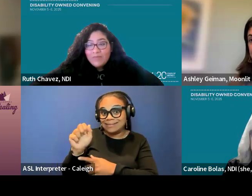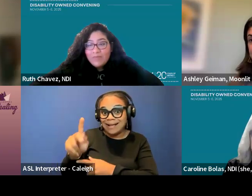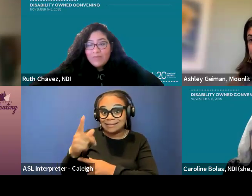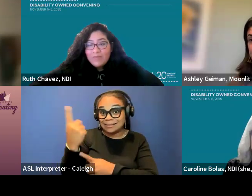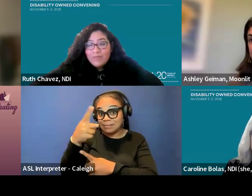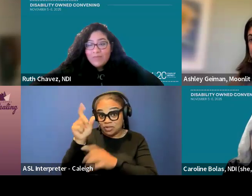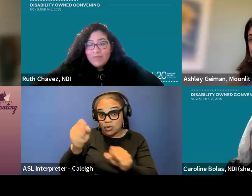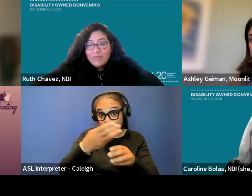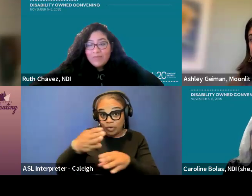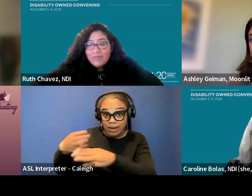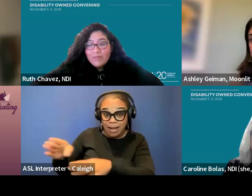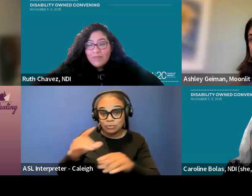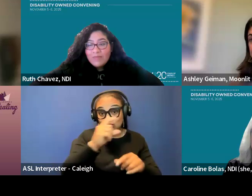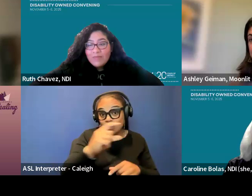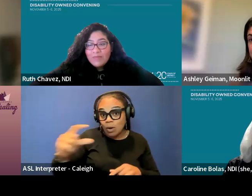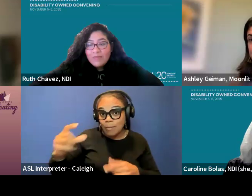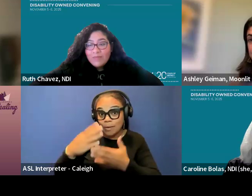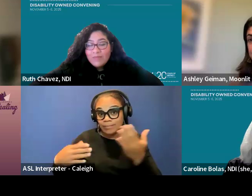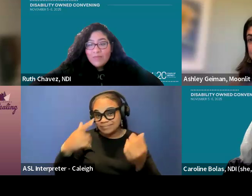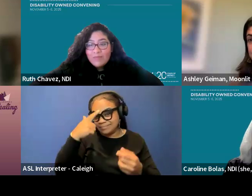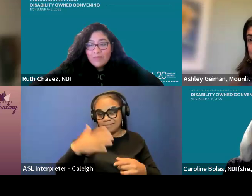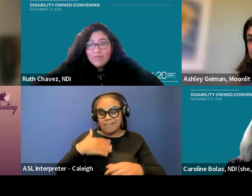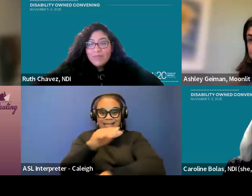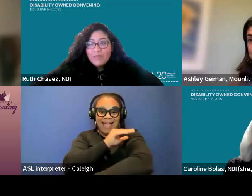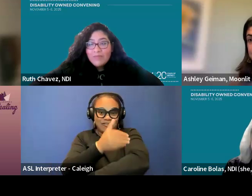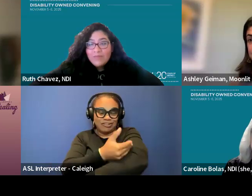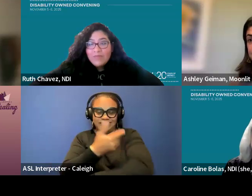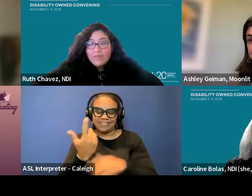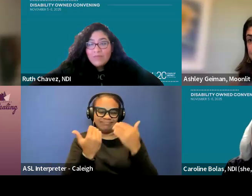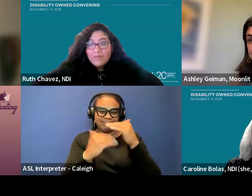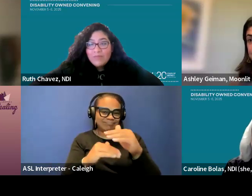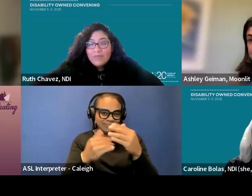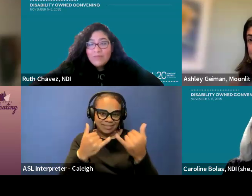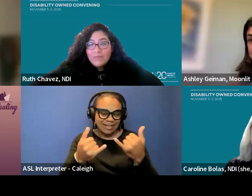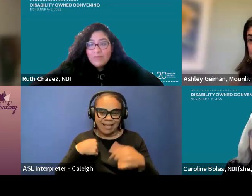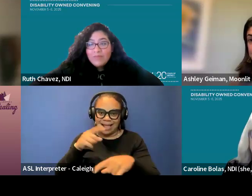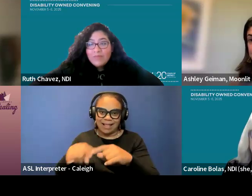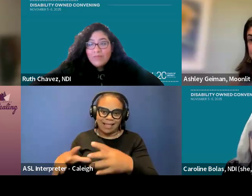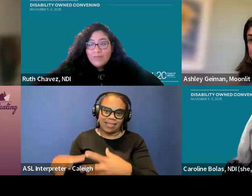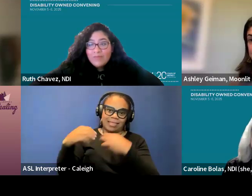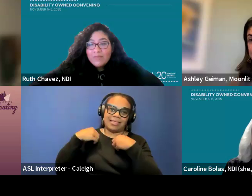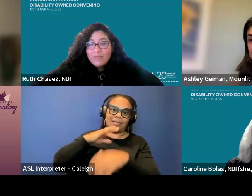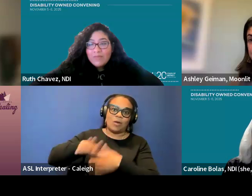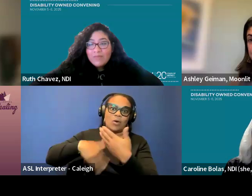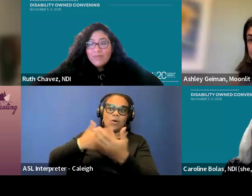energetic capacity is not what I need it to be to take this on and,